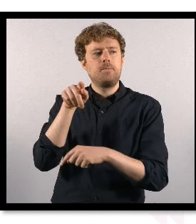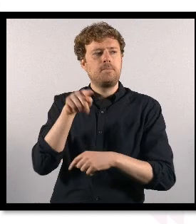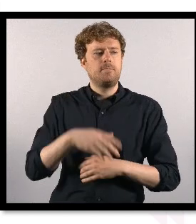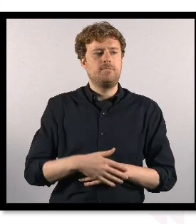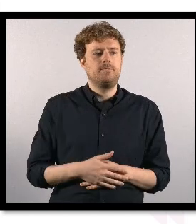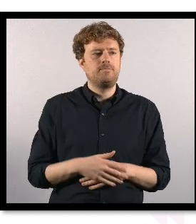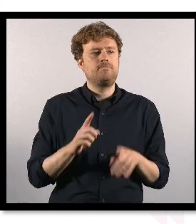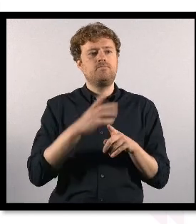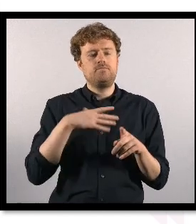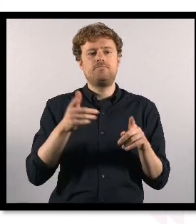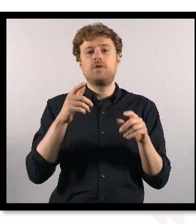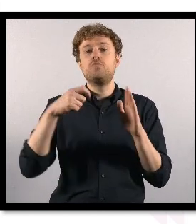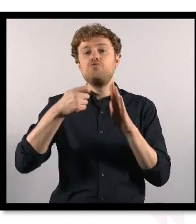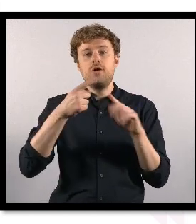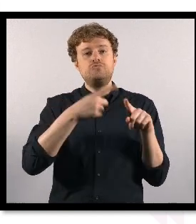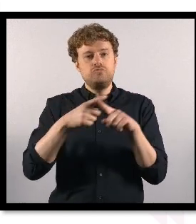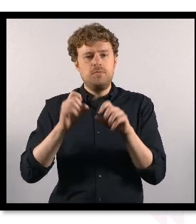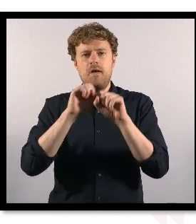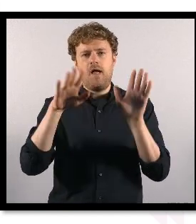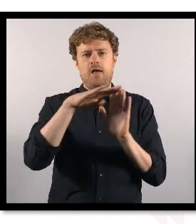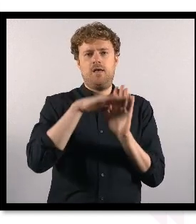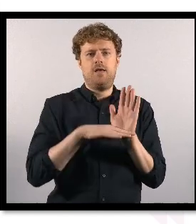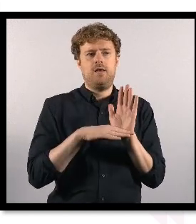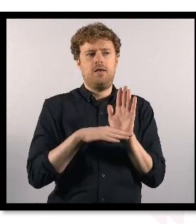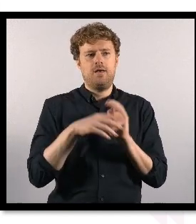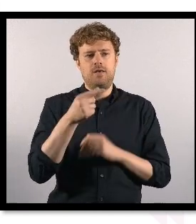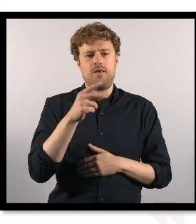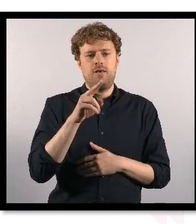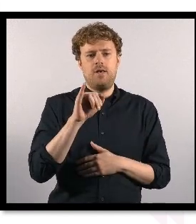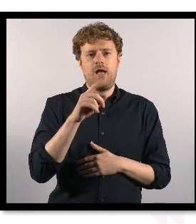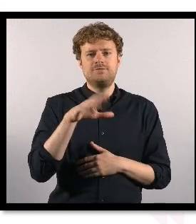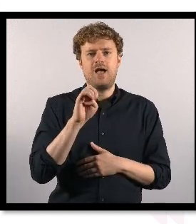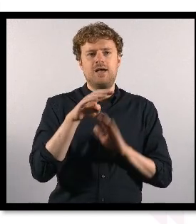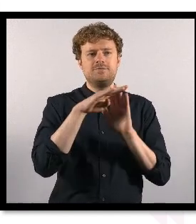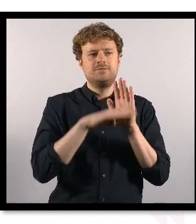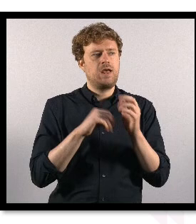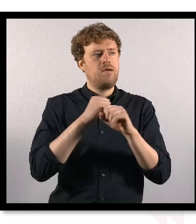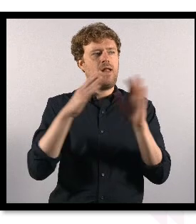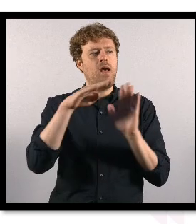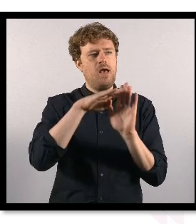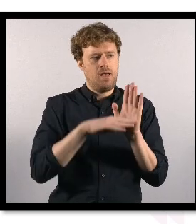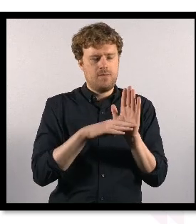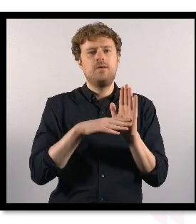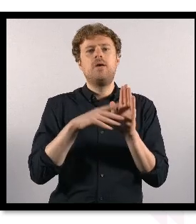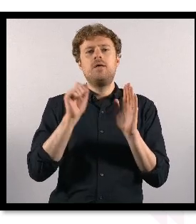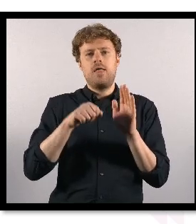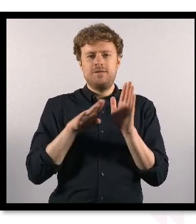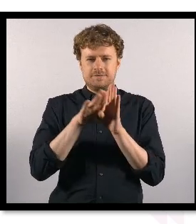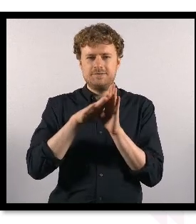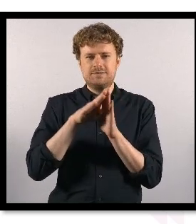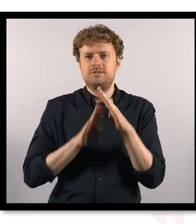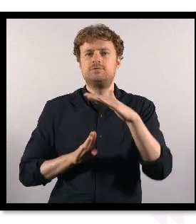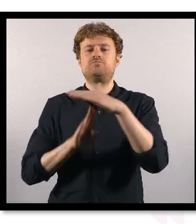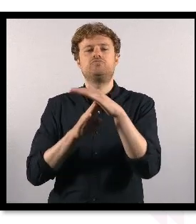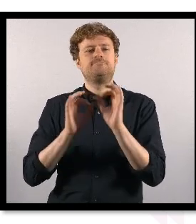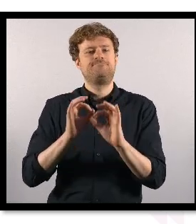new members to our committee, which are Chad, Jeremy, Fasela, and Alex. And for the first time this year, we're also running the